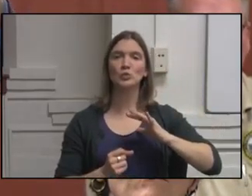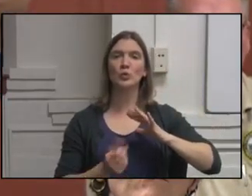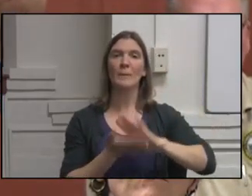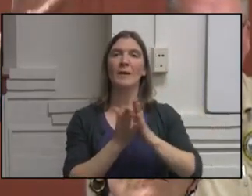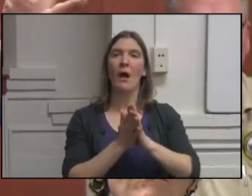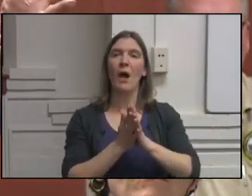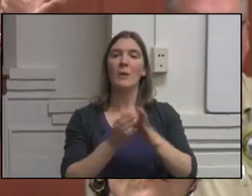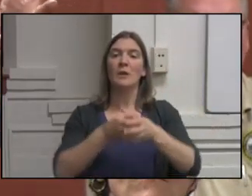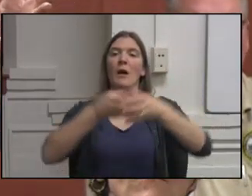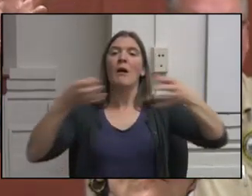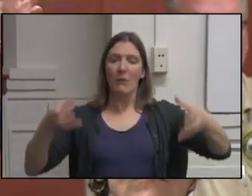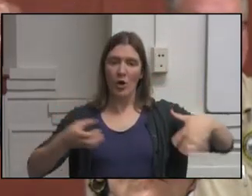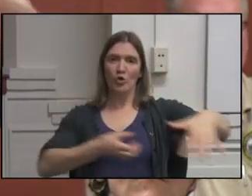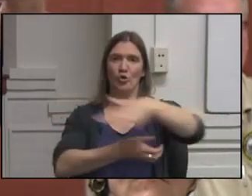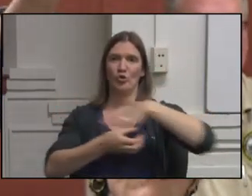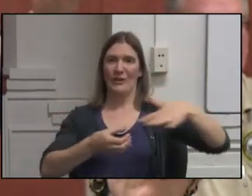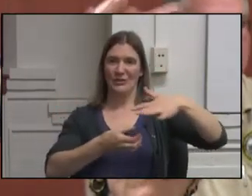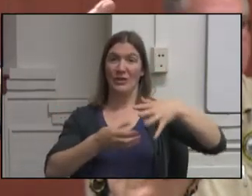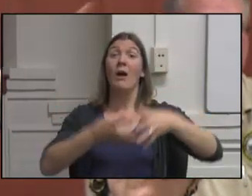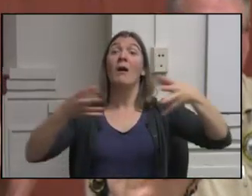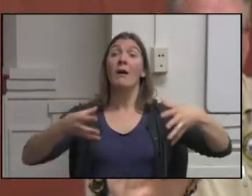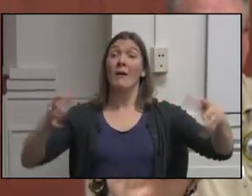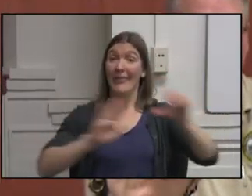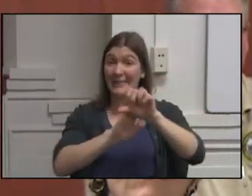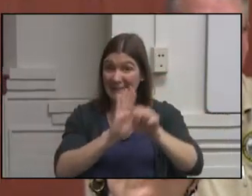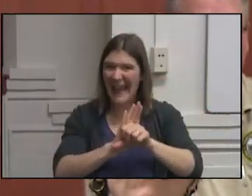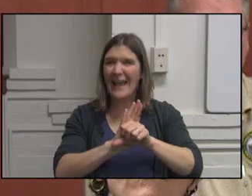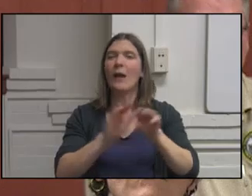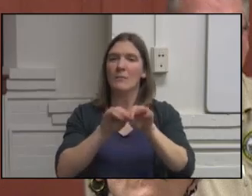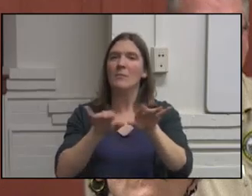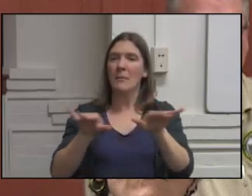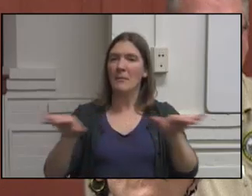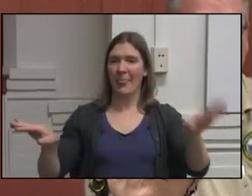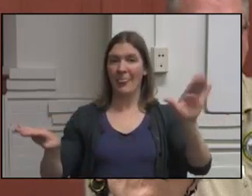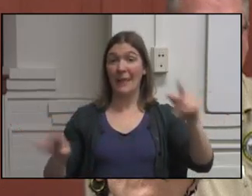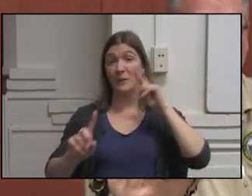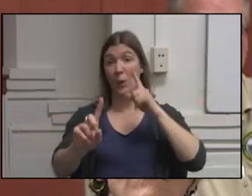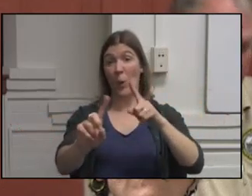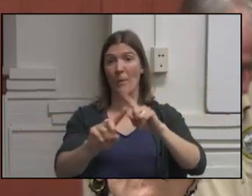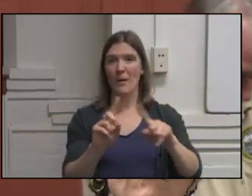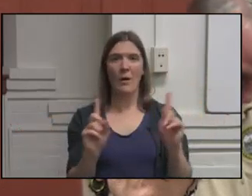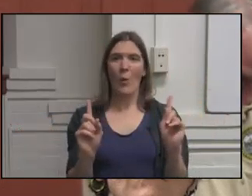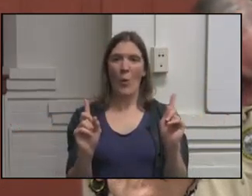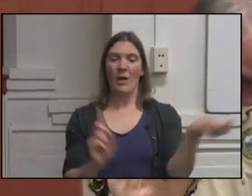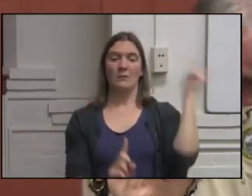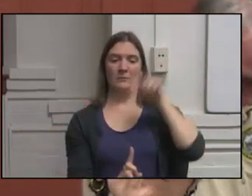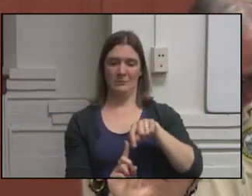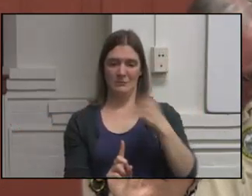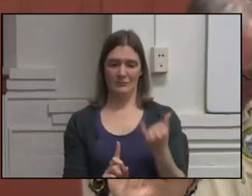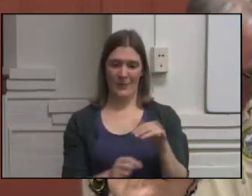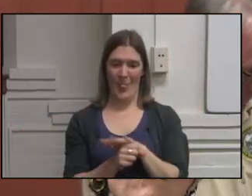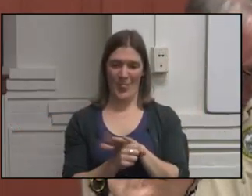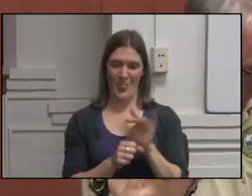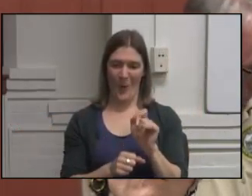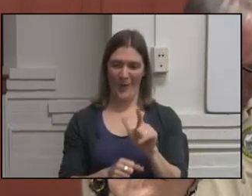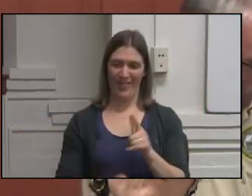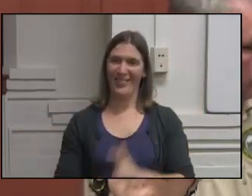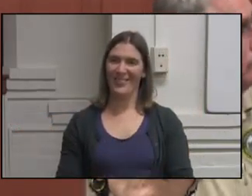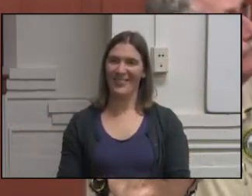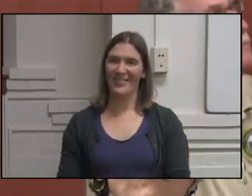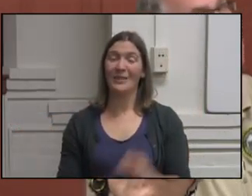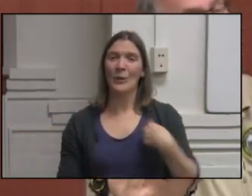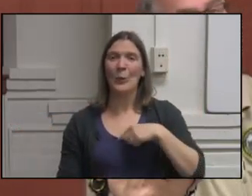a regional affair, and then maybe a state affair, et cetera. But that gets way out of our control. But I think